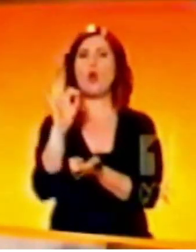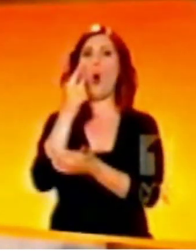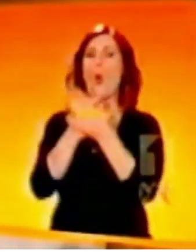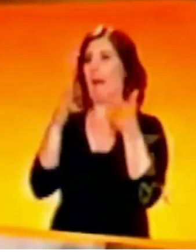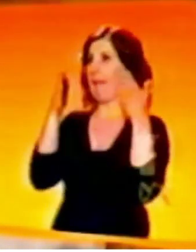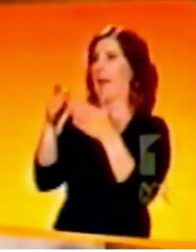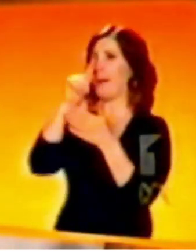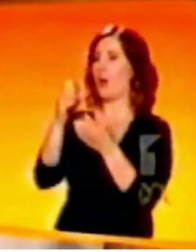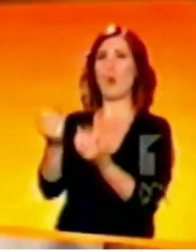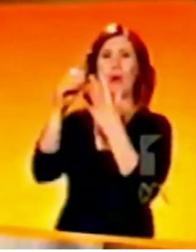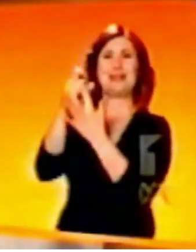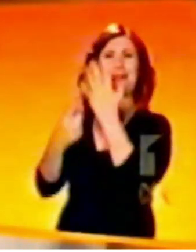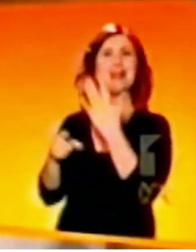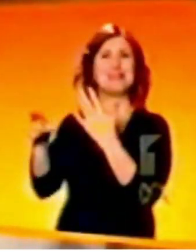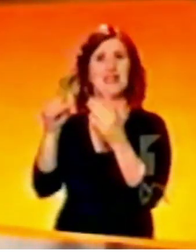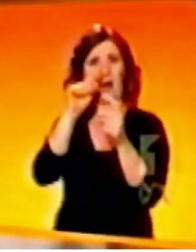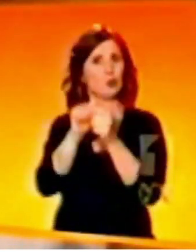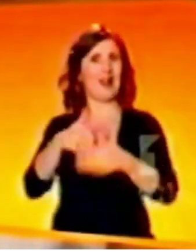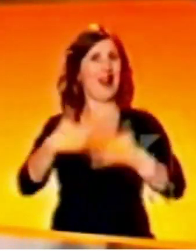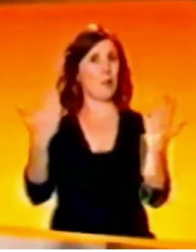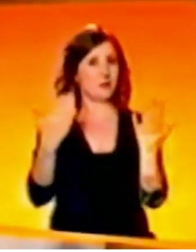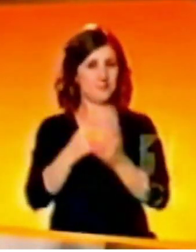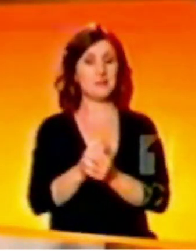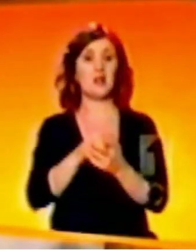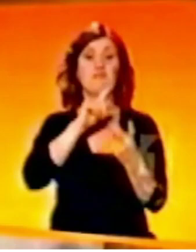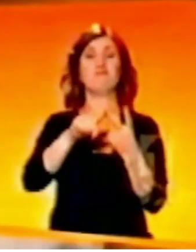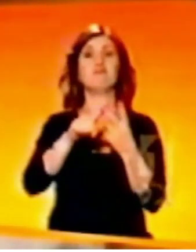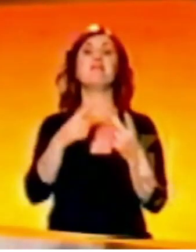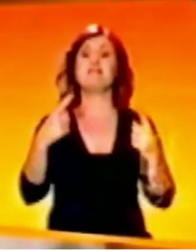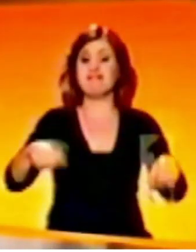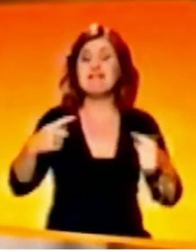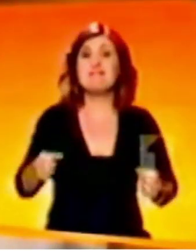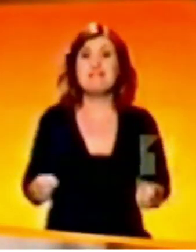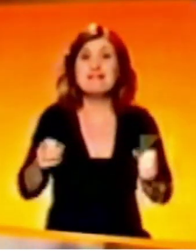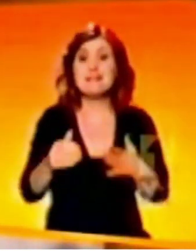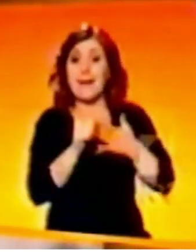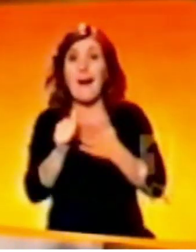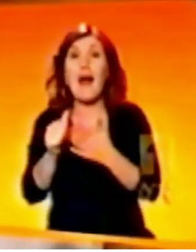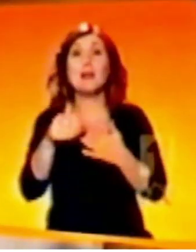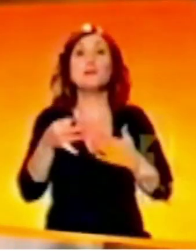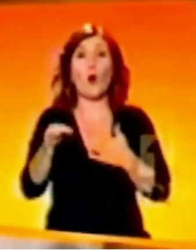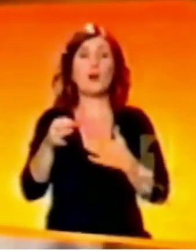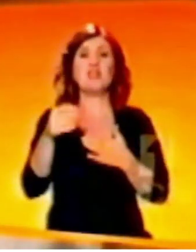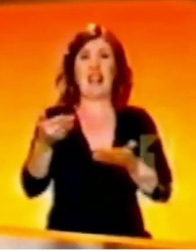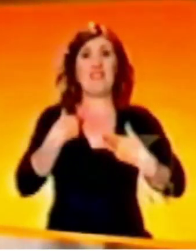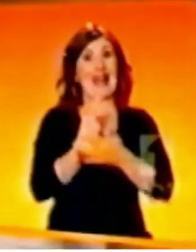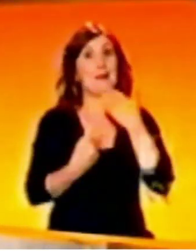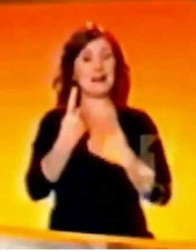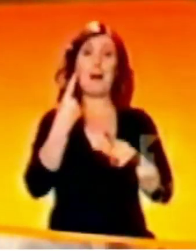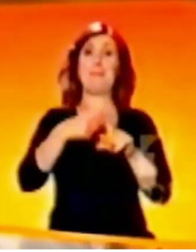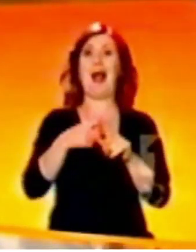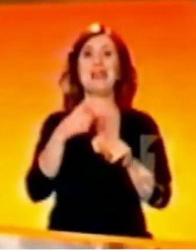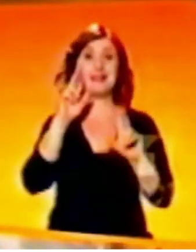have disability. And second, buggies, wheelchairs and guide dogs can improve independence and be chick magnets as